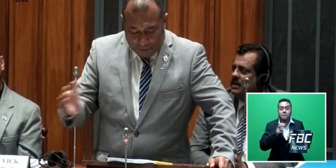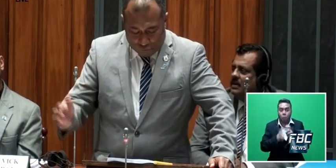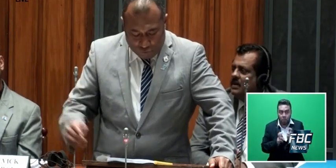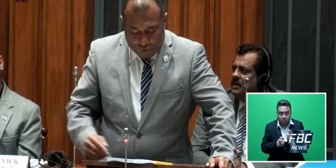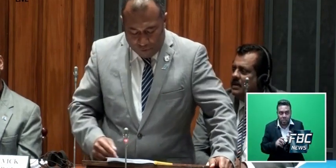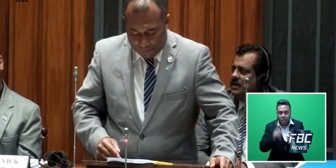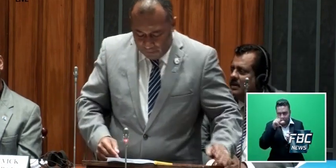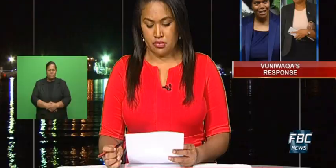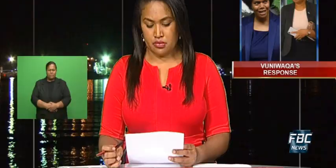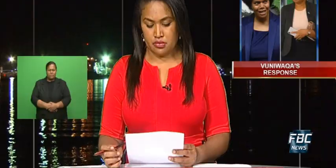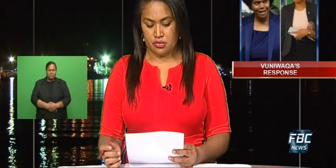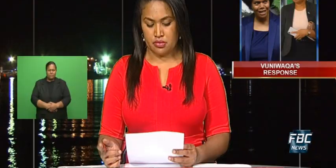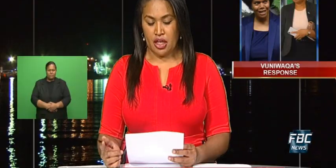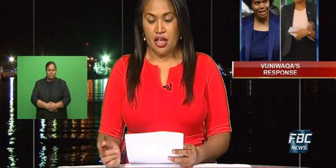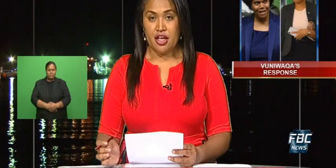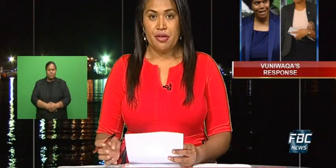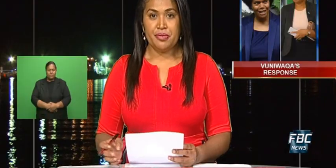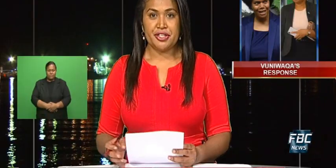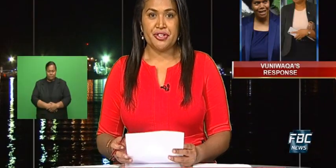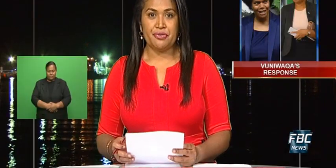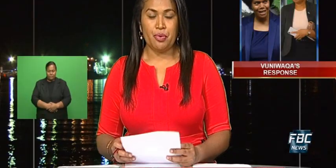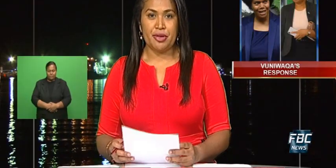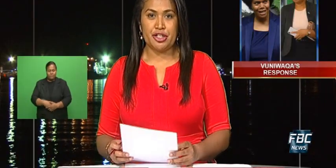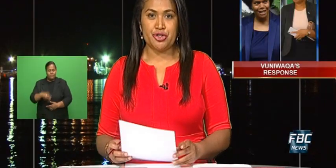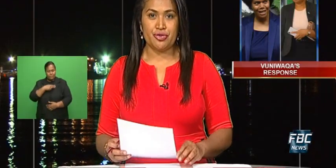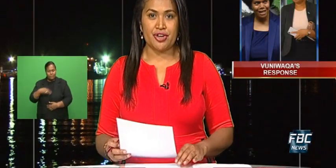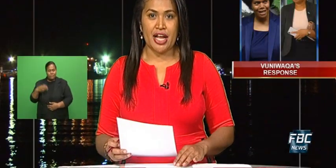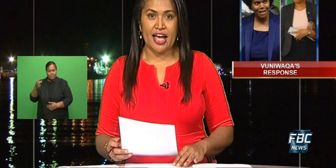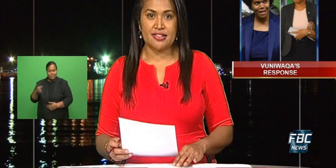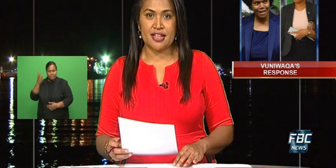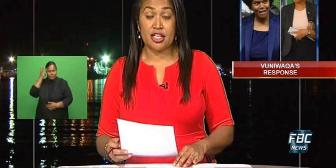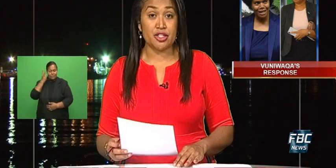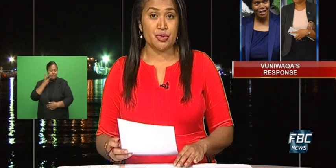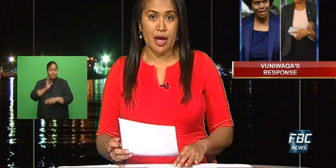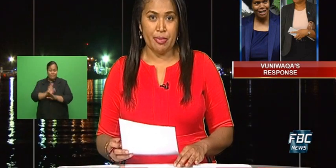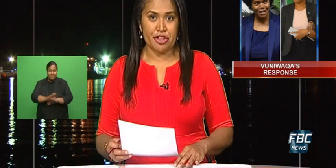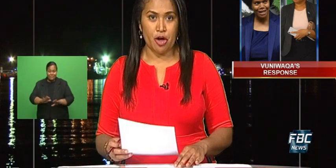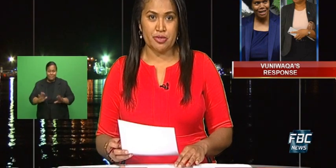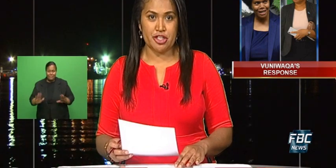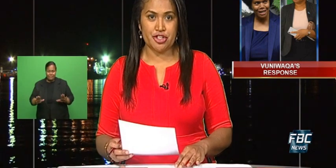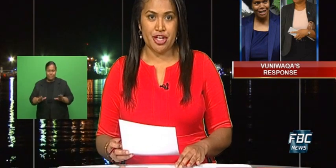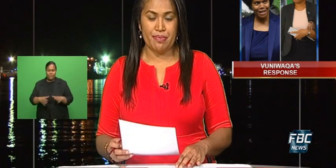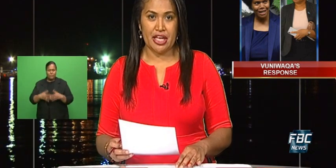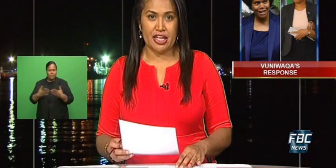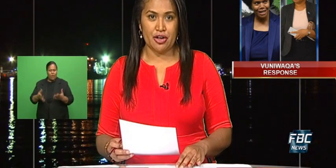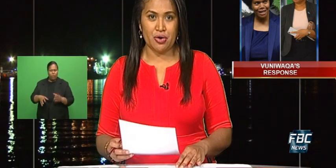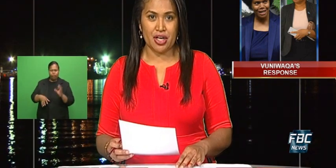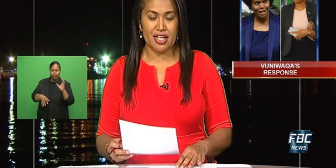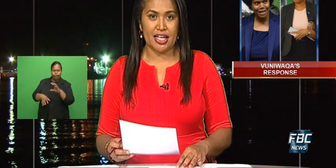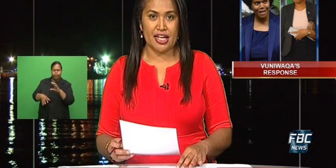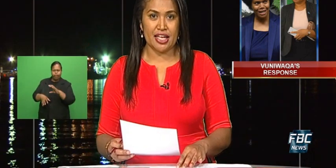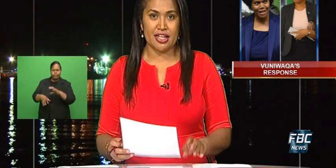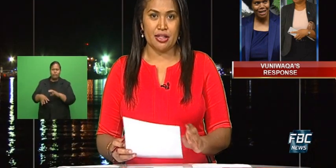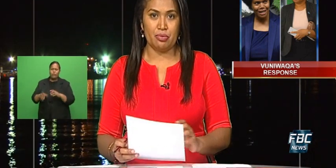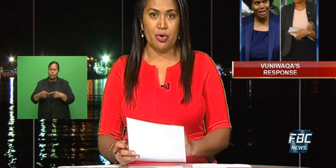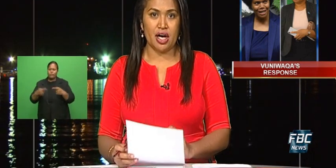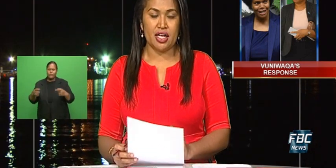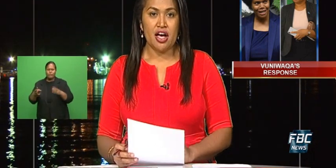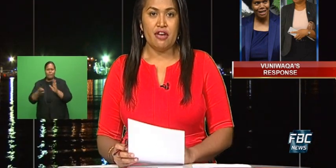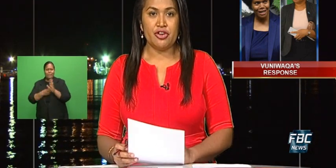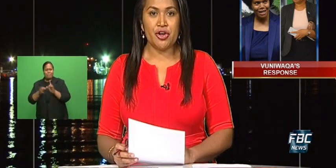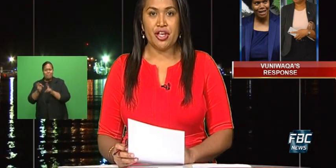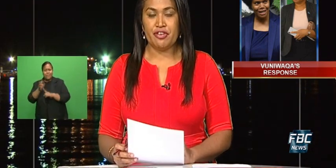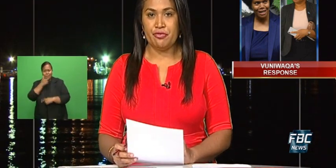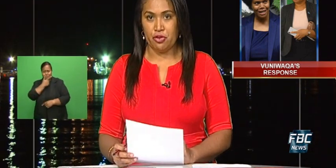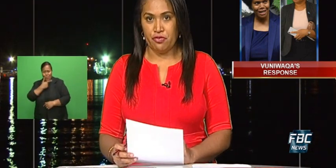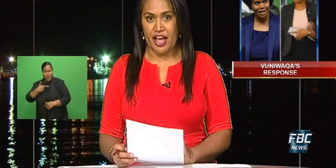can be able to call. Minister for Women and Children has taken a swipe at the opposition MP Lenora Ngerengeretambua